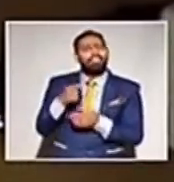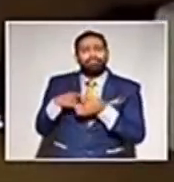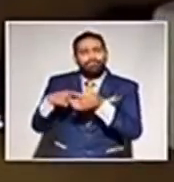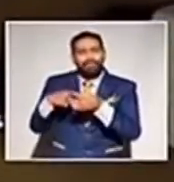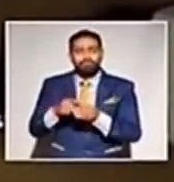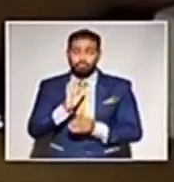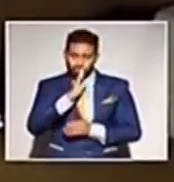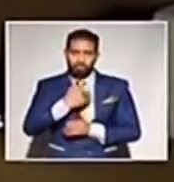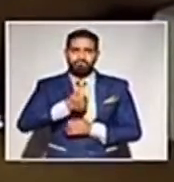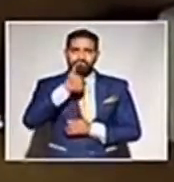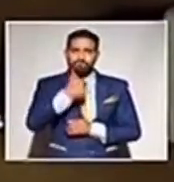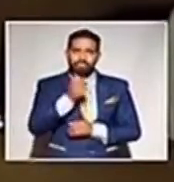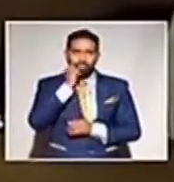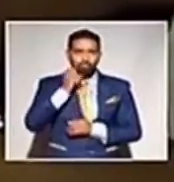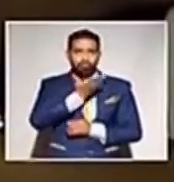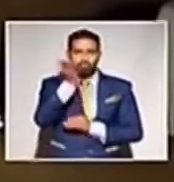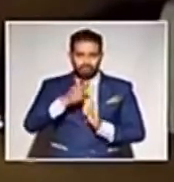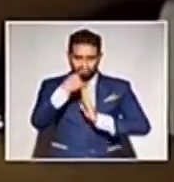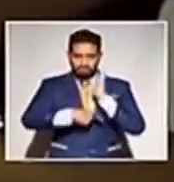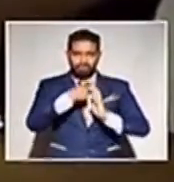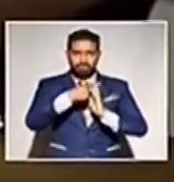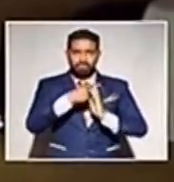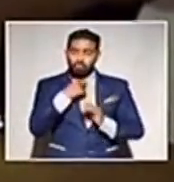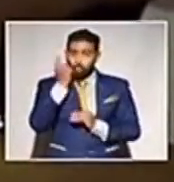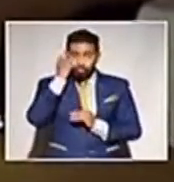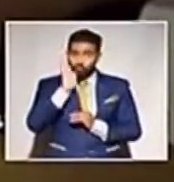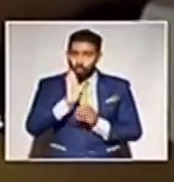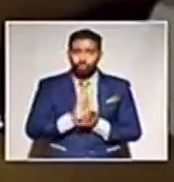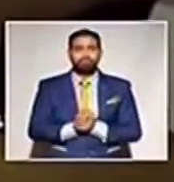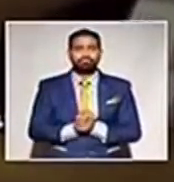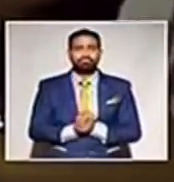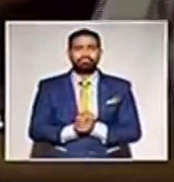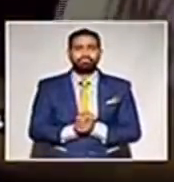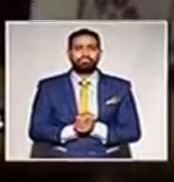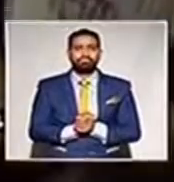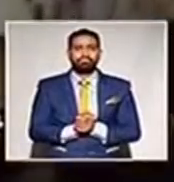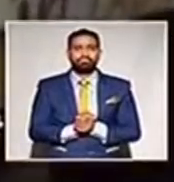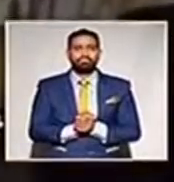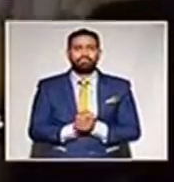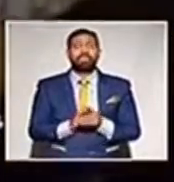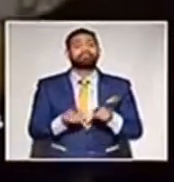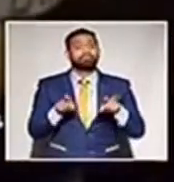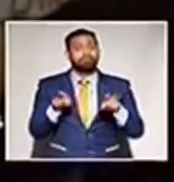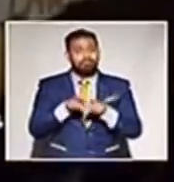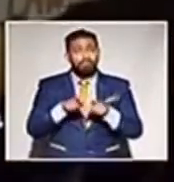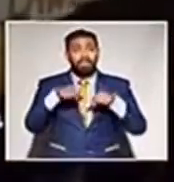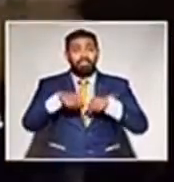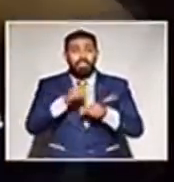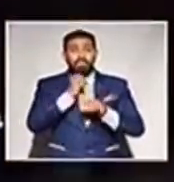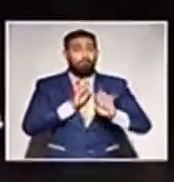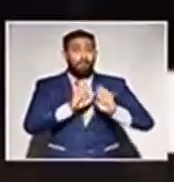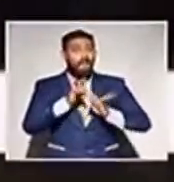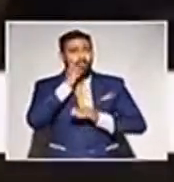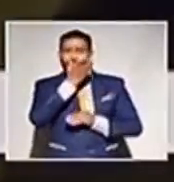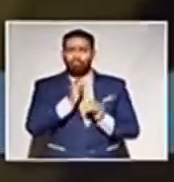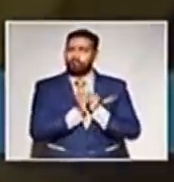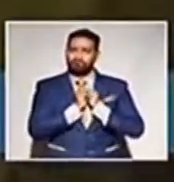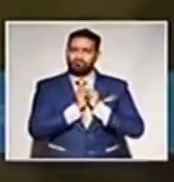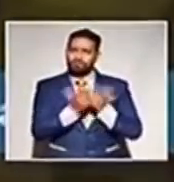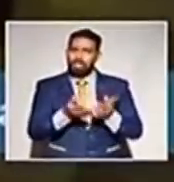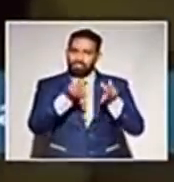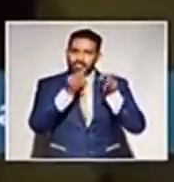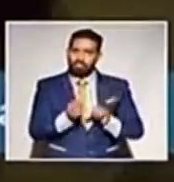Sri Lanka to know that, you know, what these leaders are doing are not right. We need action,